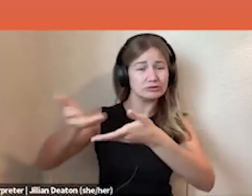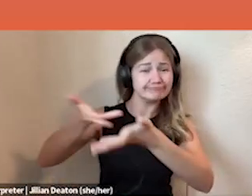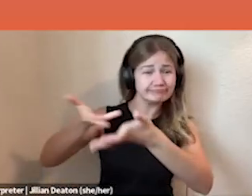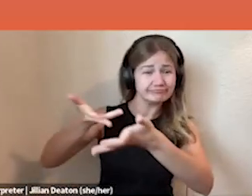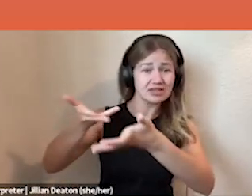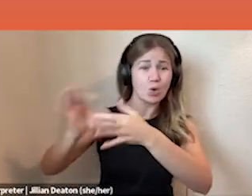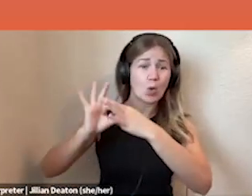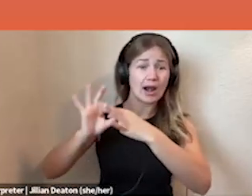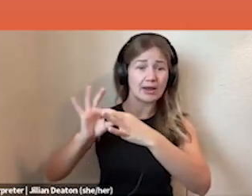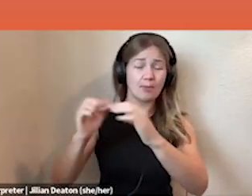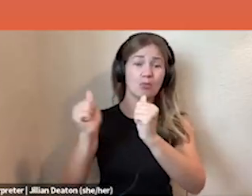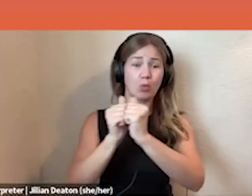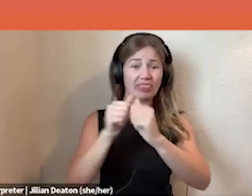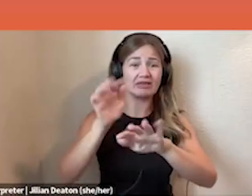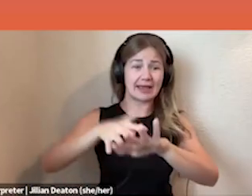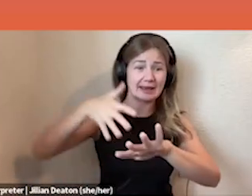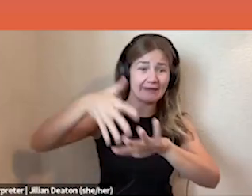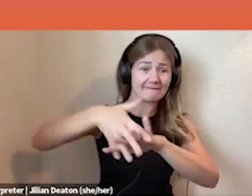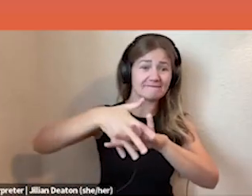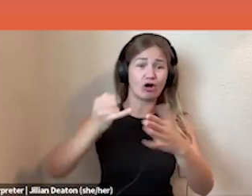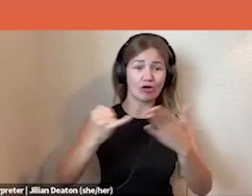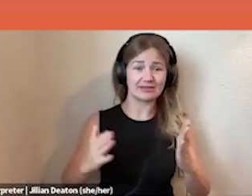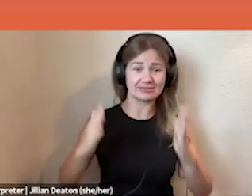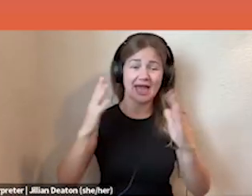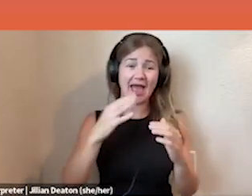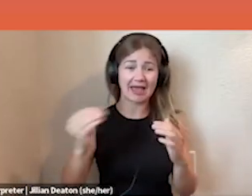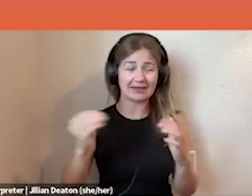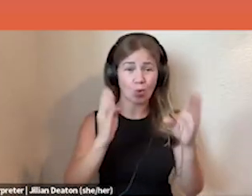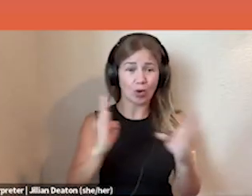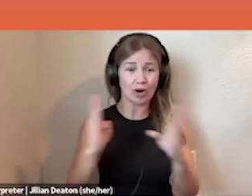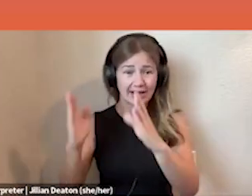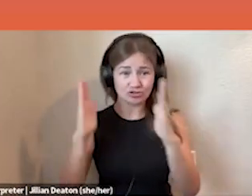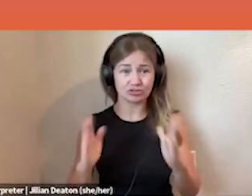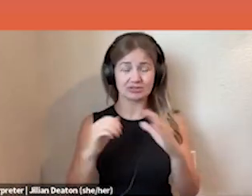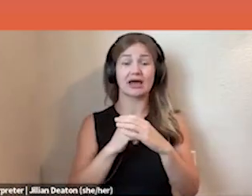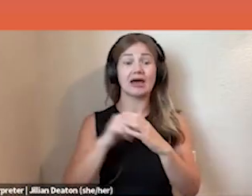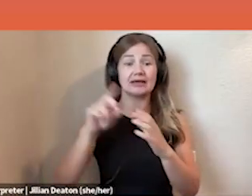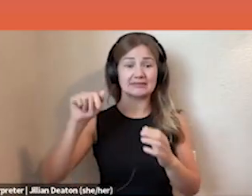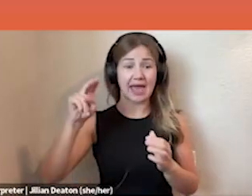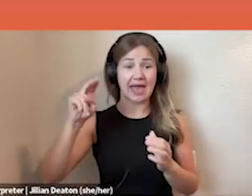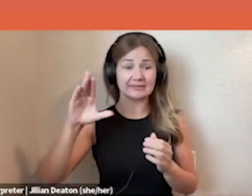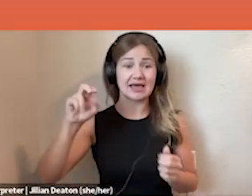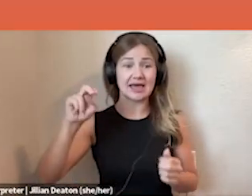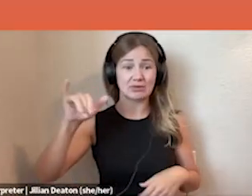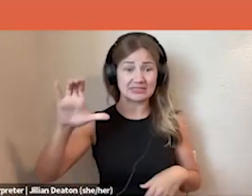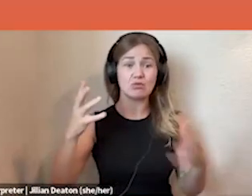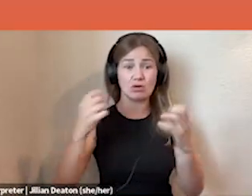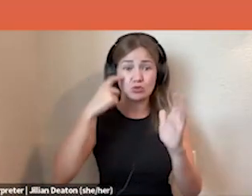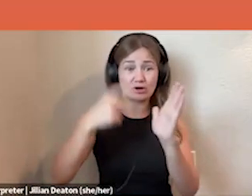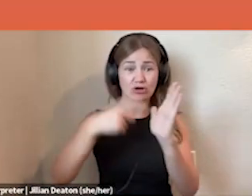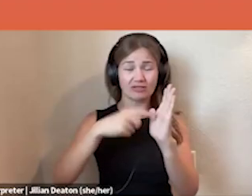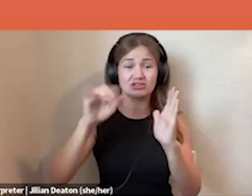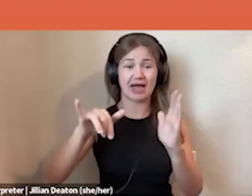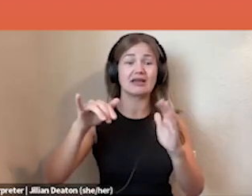Nation artists and organizers. Dance NYC would like to acknowledge that the city of New York is located